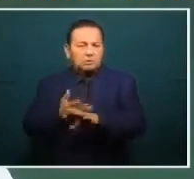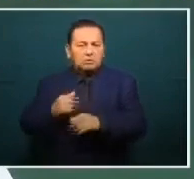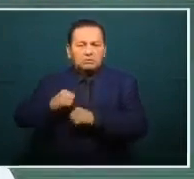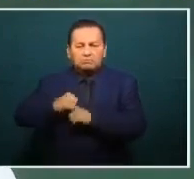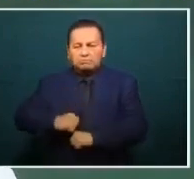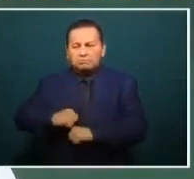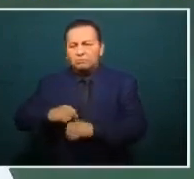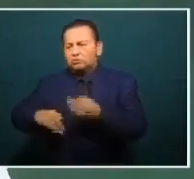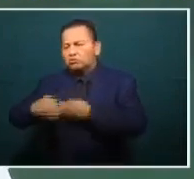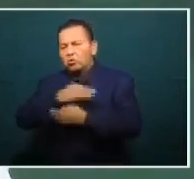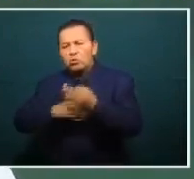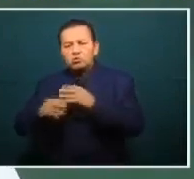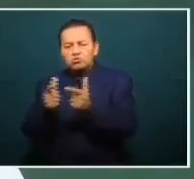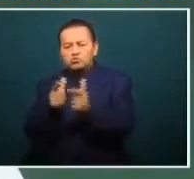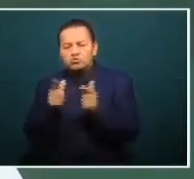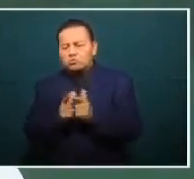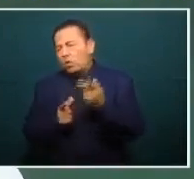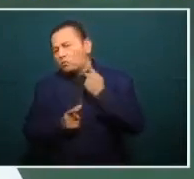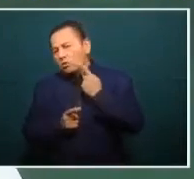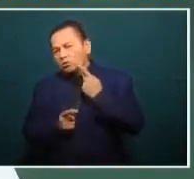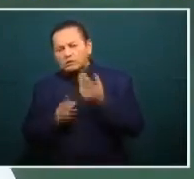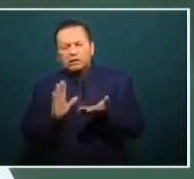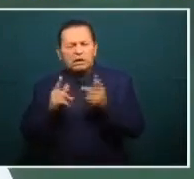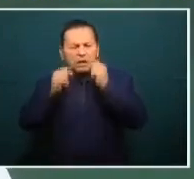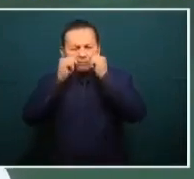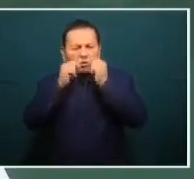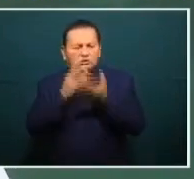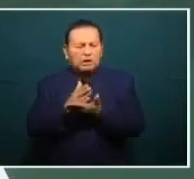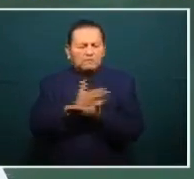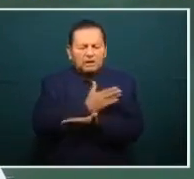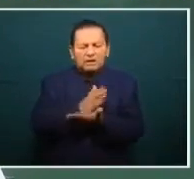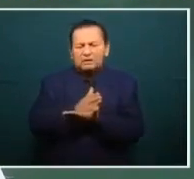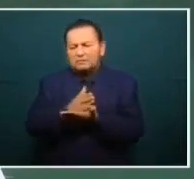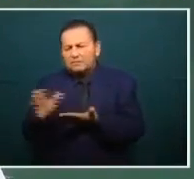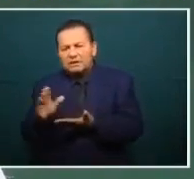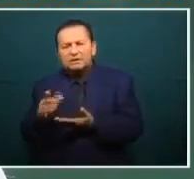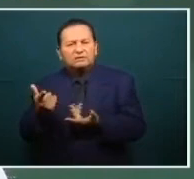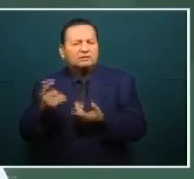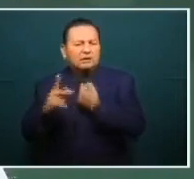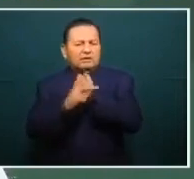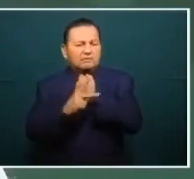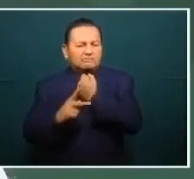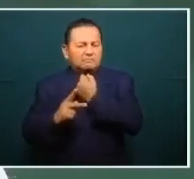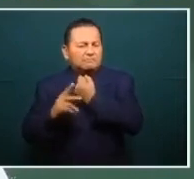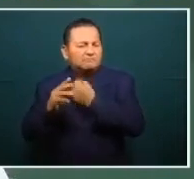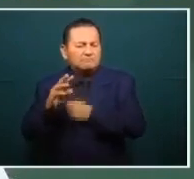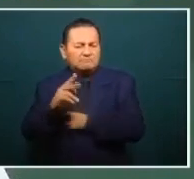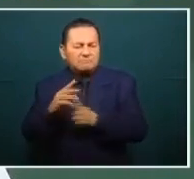And I believe that legislators of all the parties